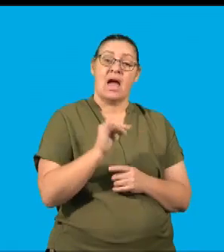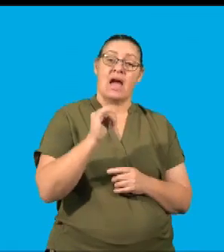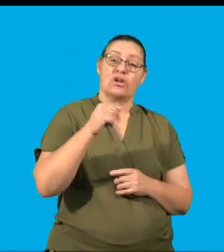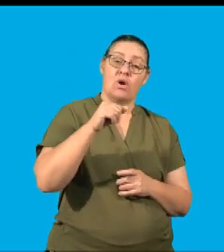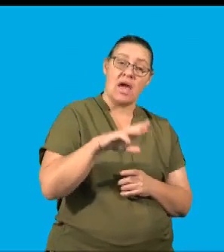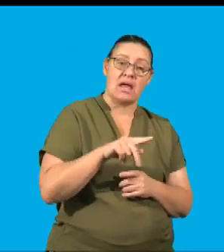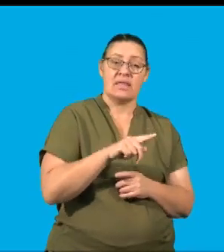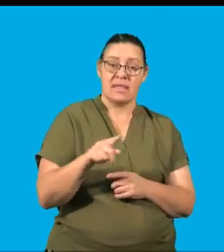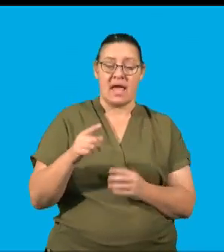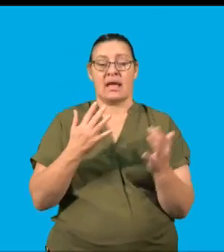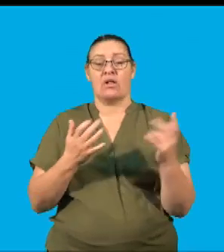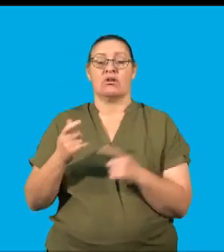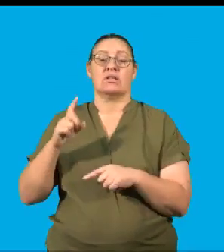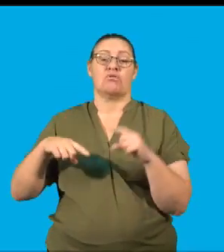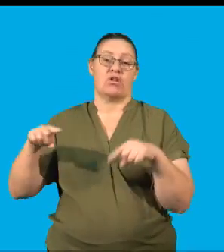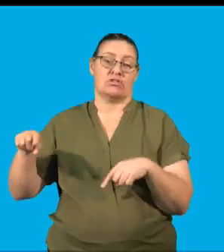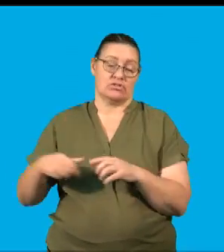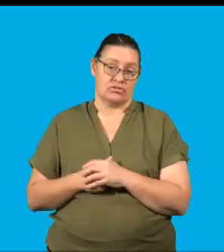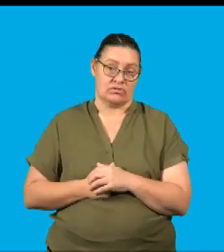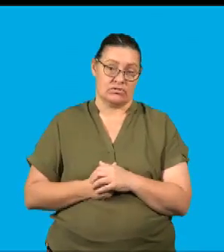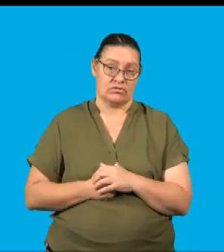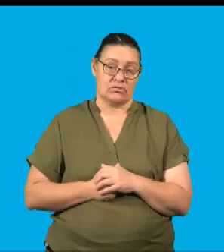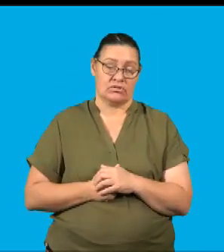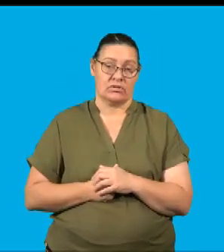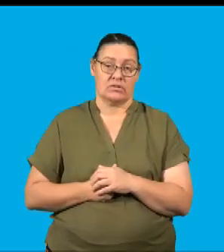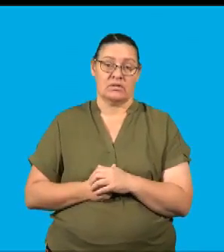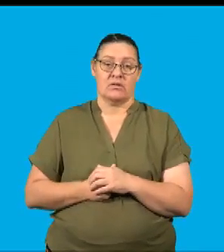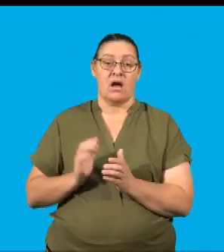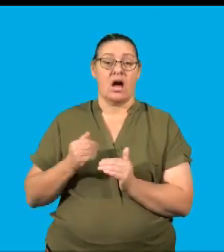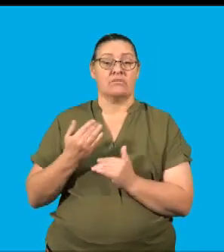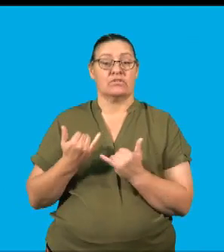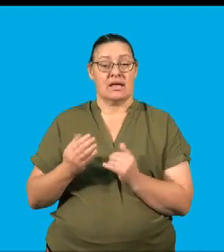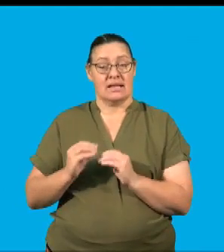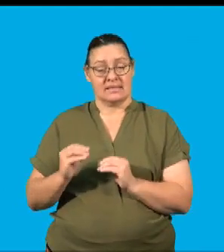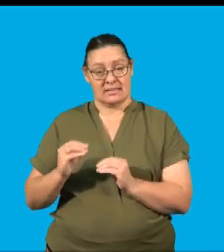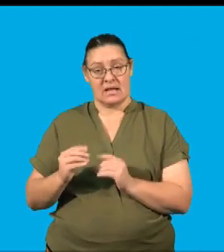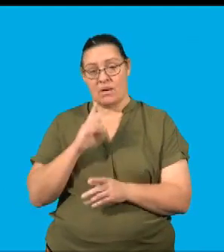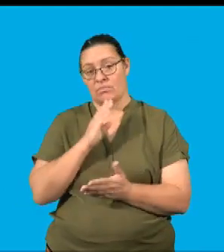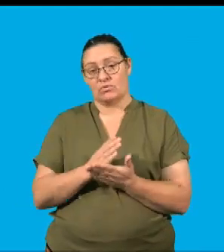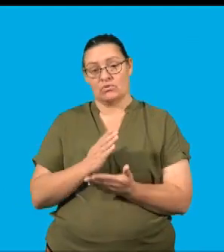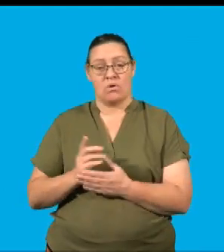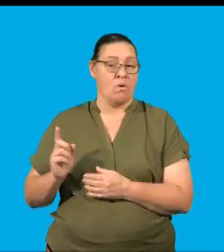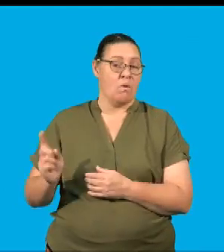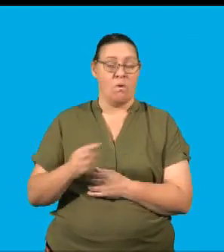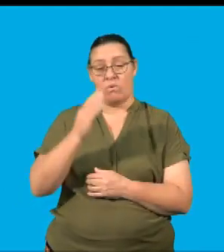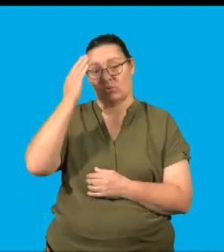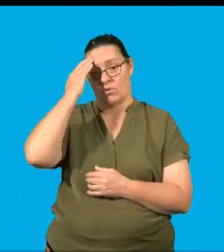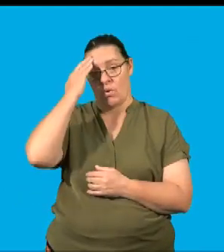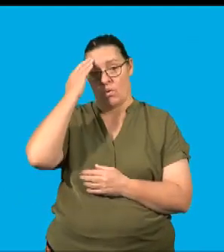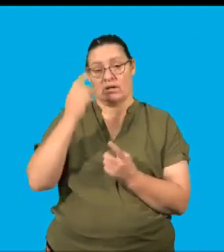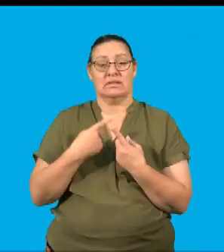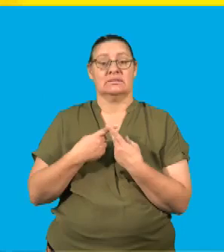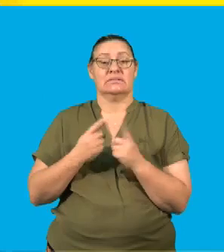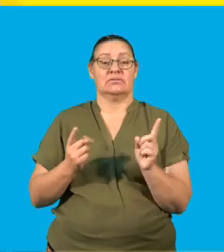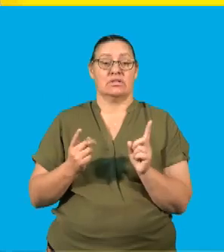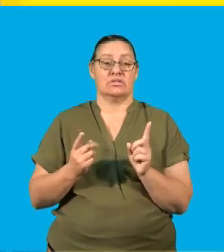of calculating the interquartile range, they calculated the range. After today's lesson, I'm sure all of us know now